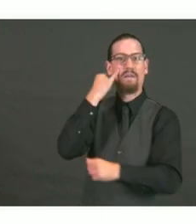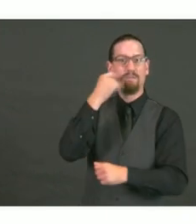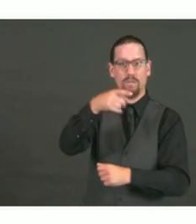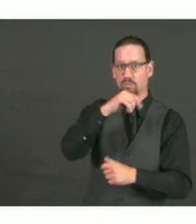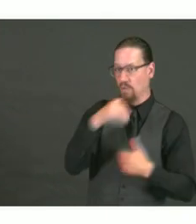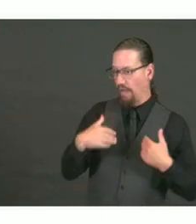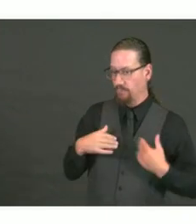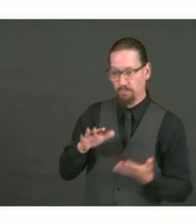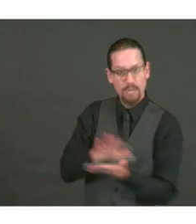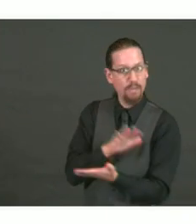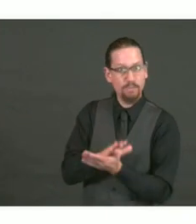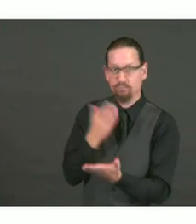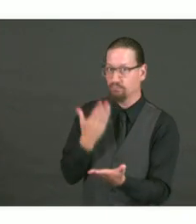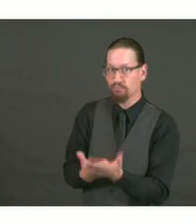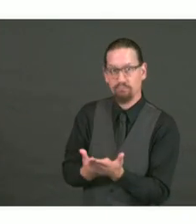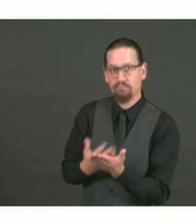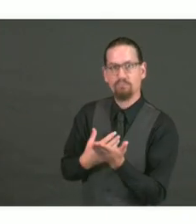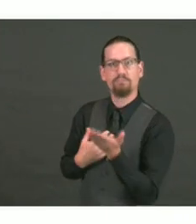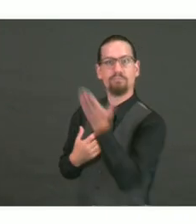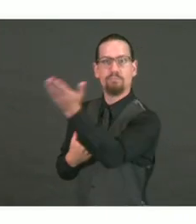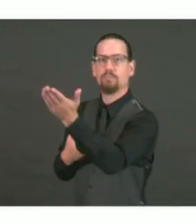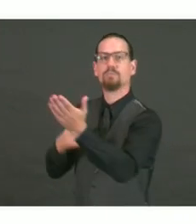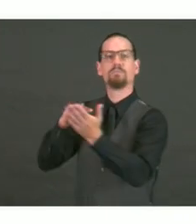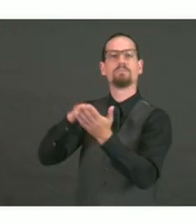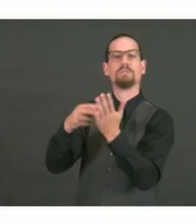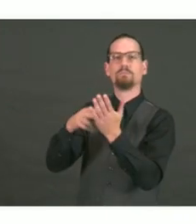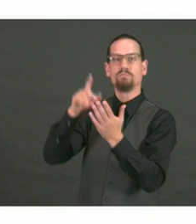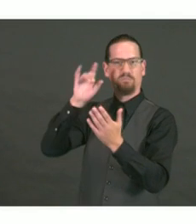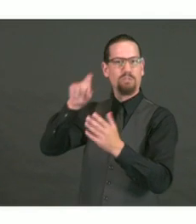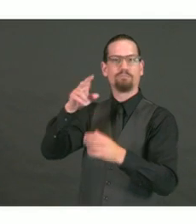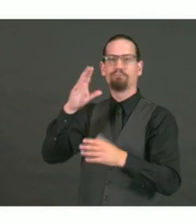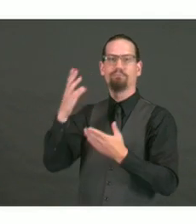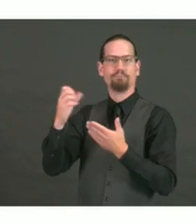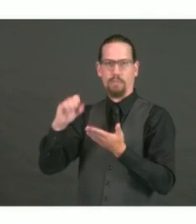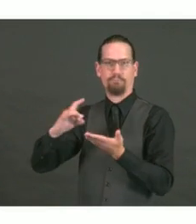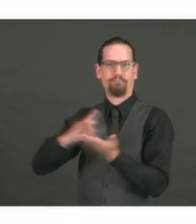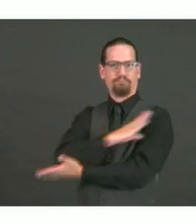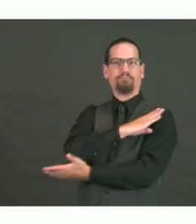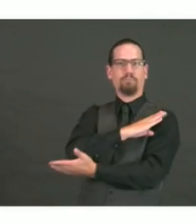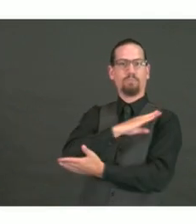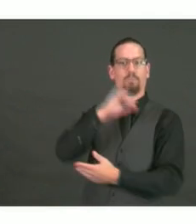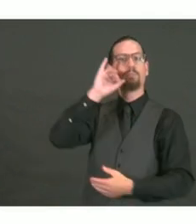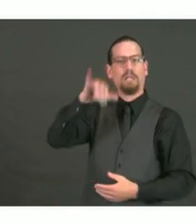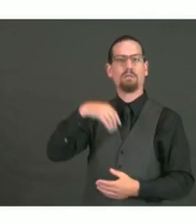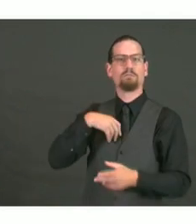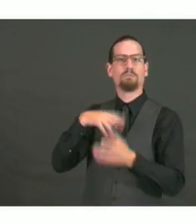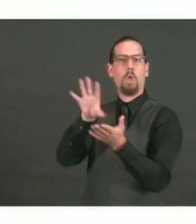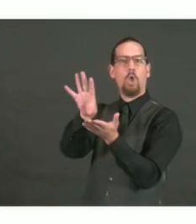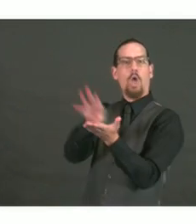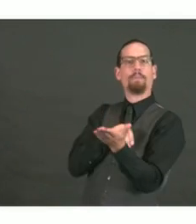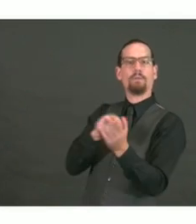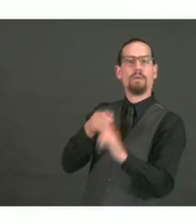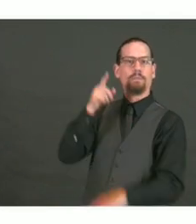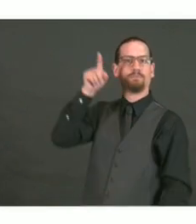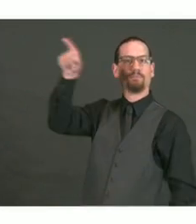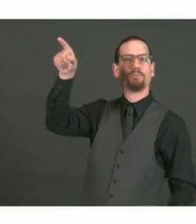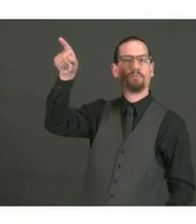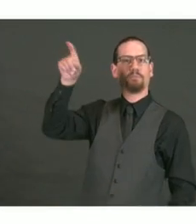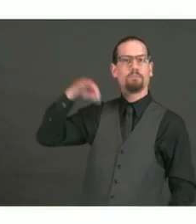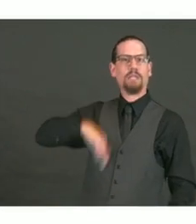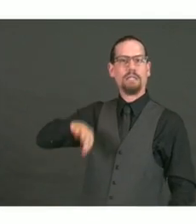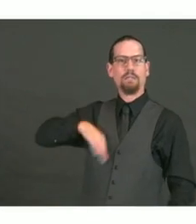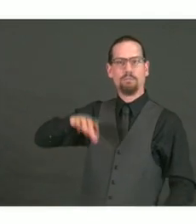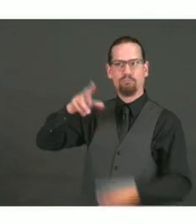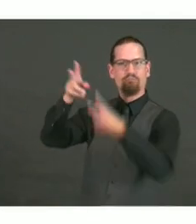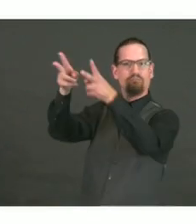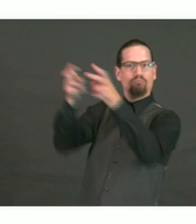that in place here. We're working with the hospitality industry and with individual businesses to communicate this